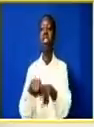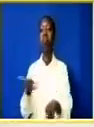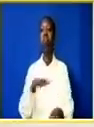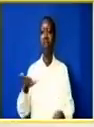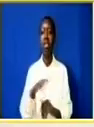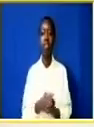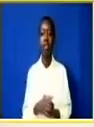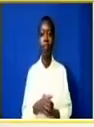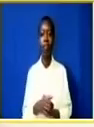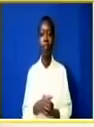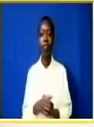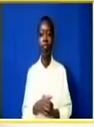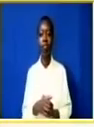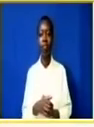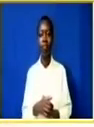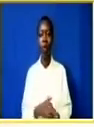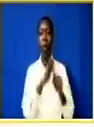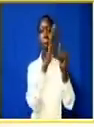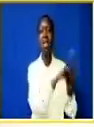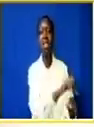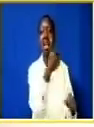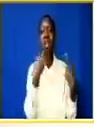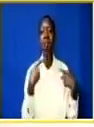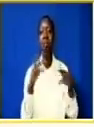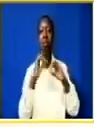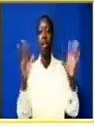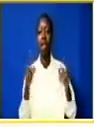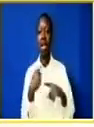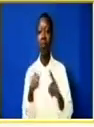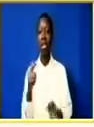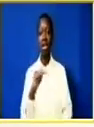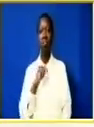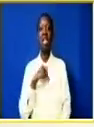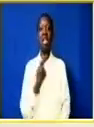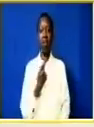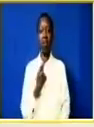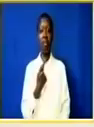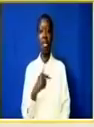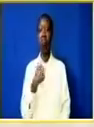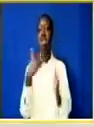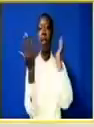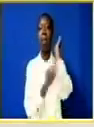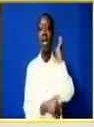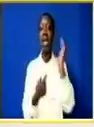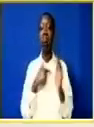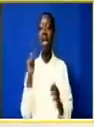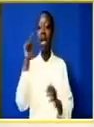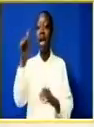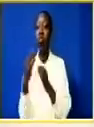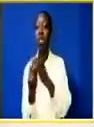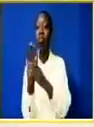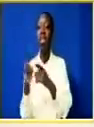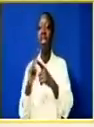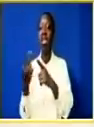Hurting no one. Yeah. But here I am. Moving I around. I go there to the plant which made its own food. And you kill